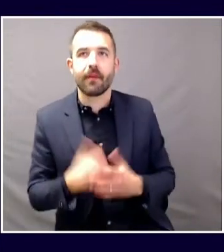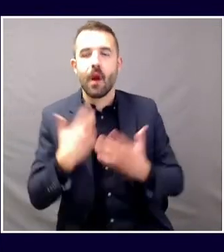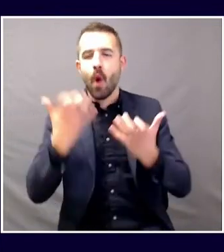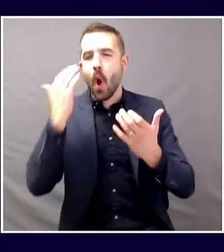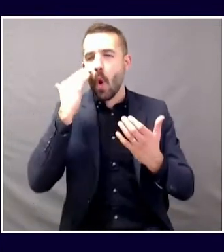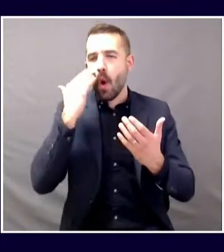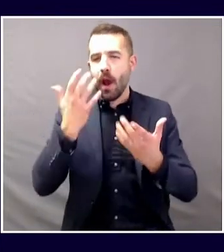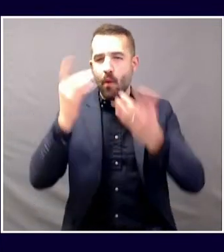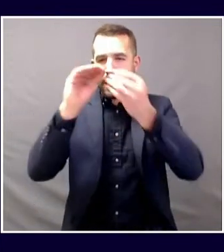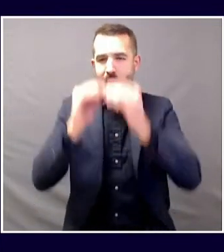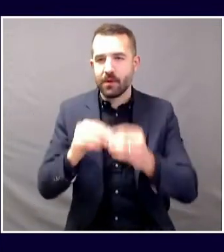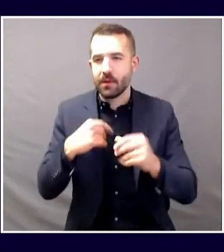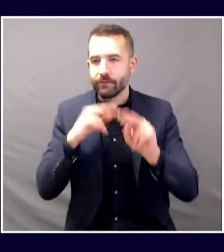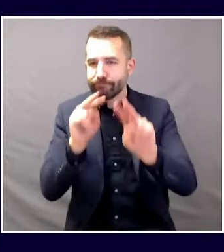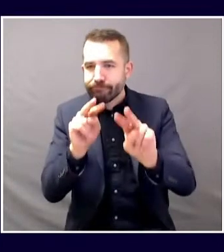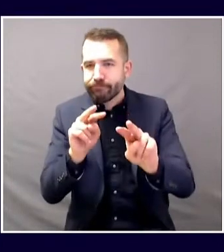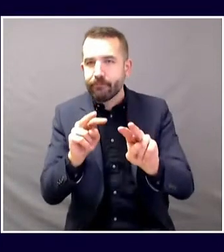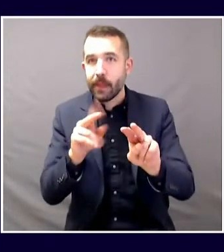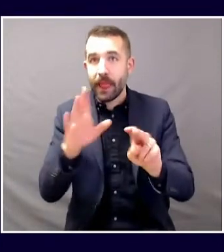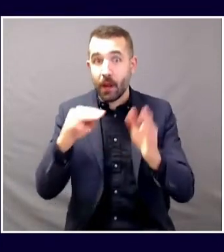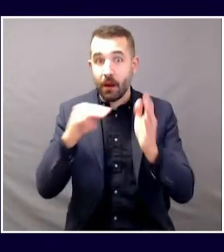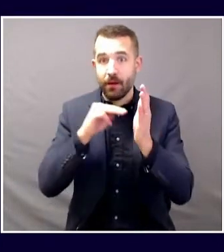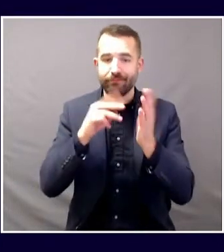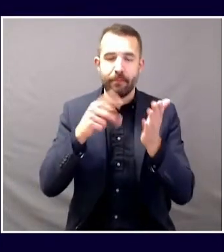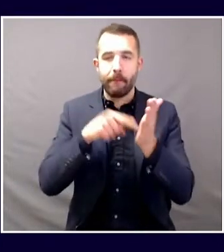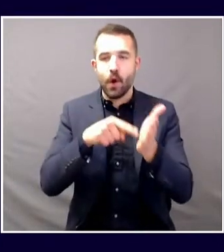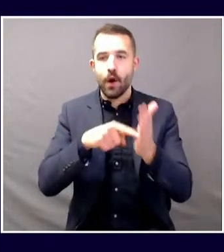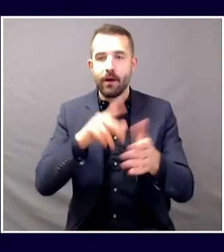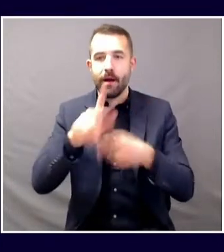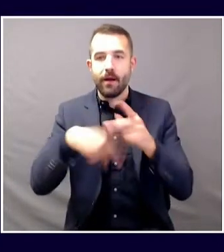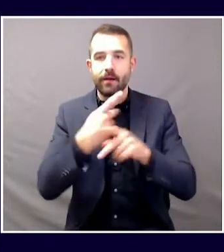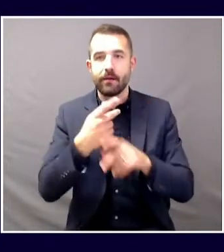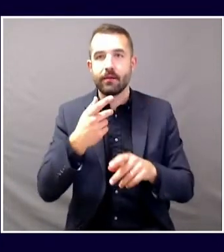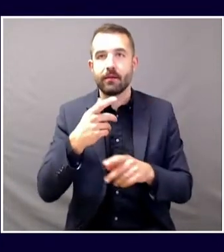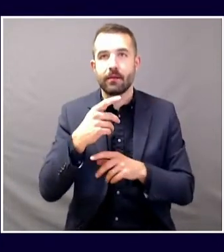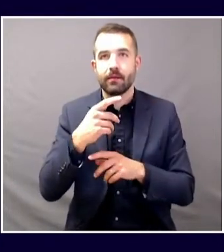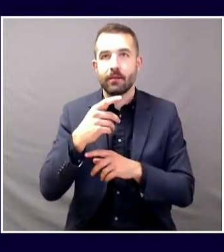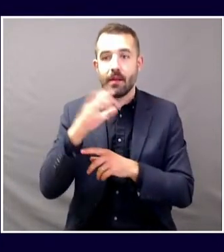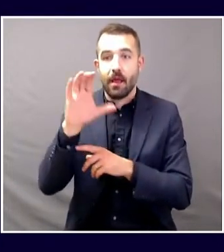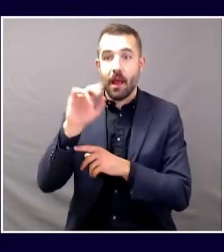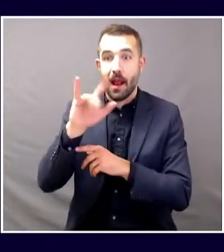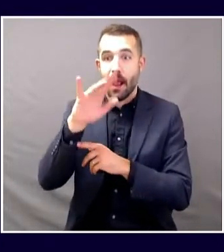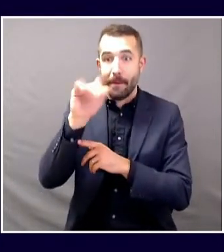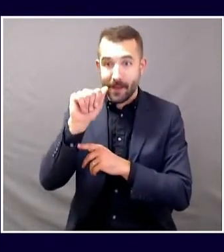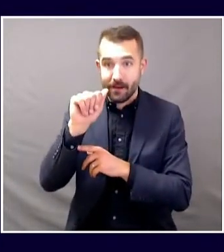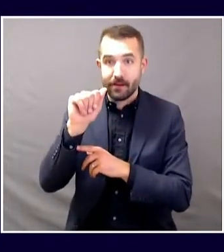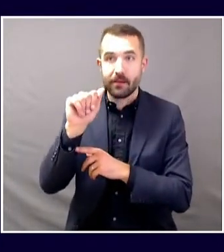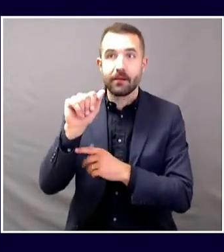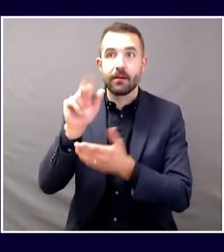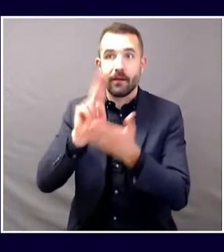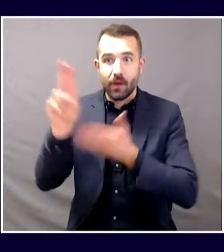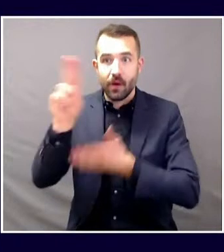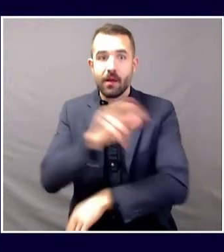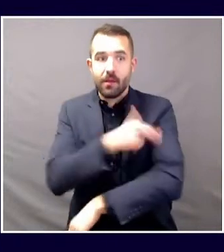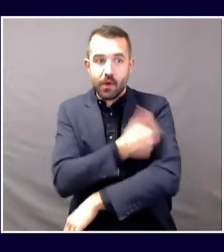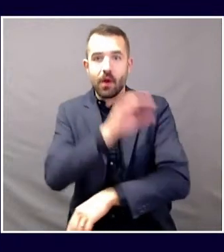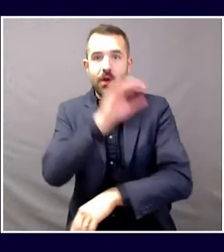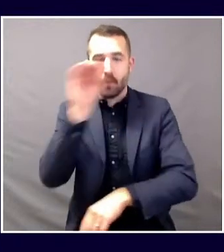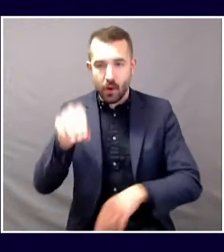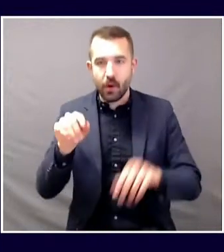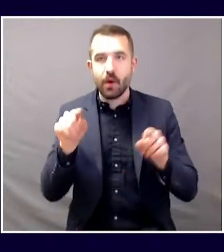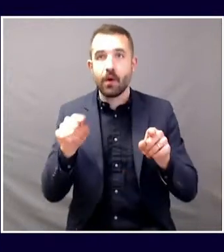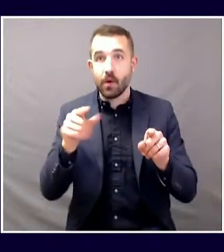Columbia, and then you said the hospitalization rate. And I don't know if you know what that is, but if there are any other things that you're looking at, that would be good to know. We can get you